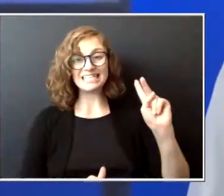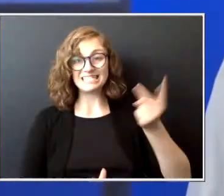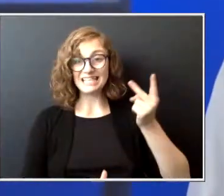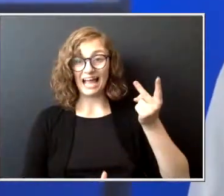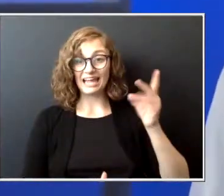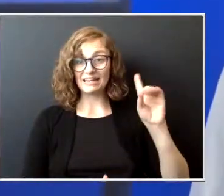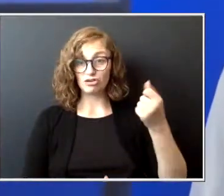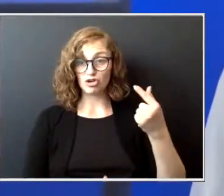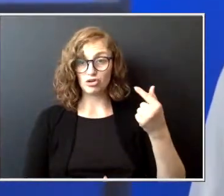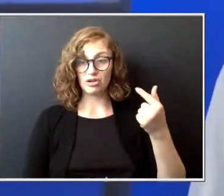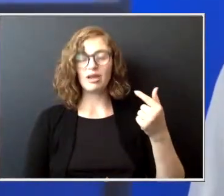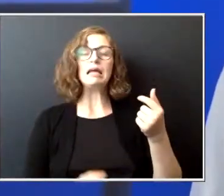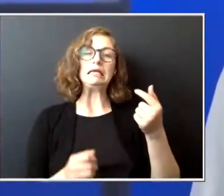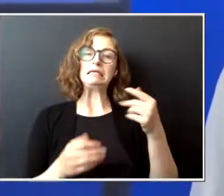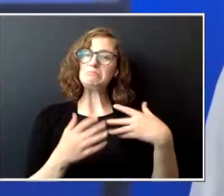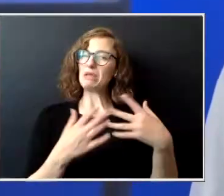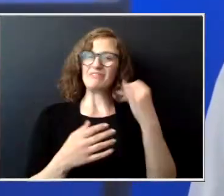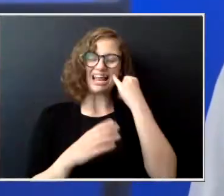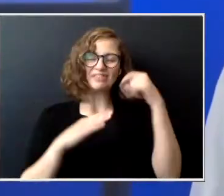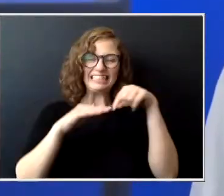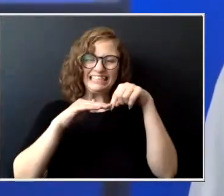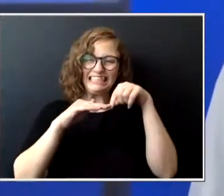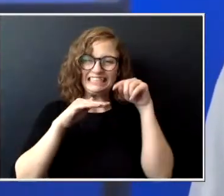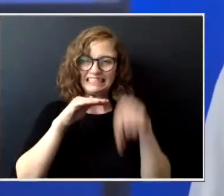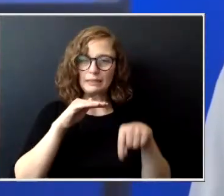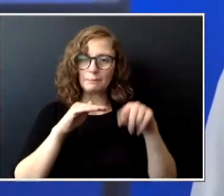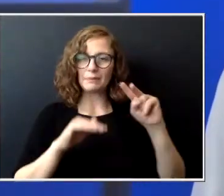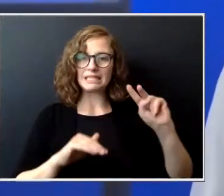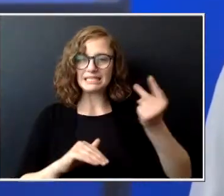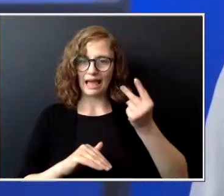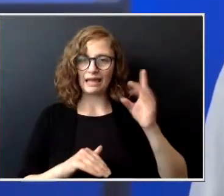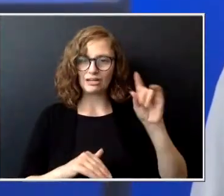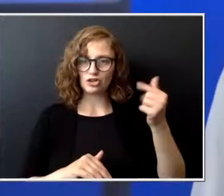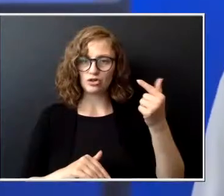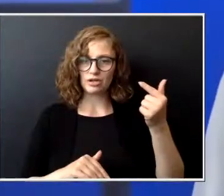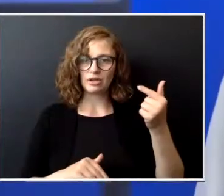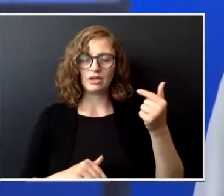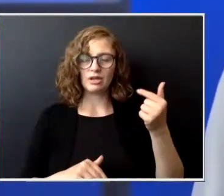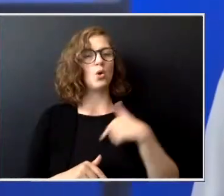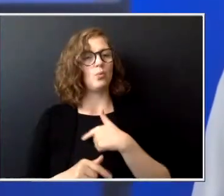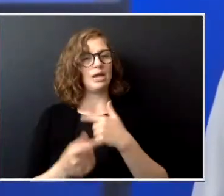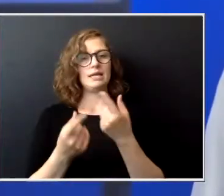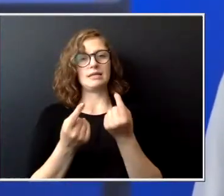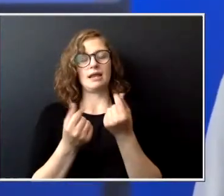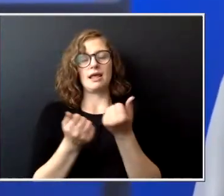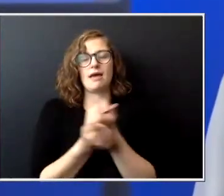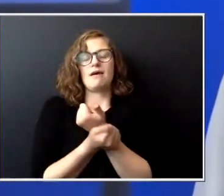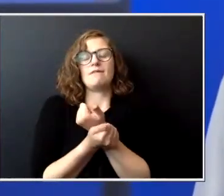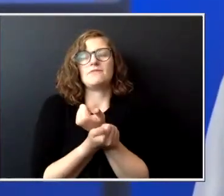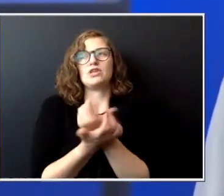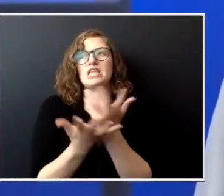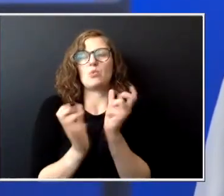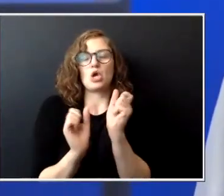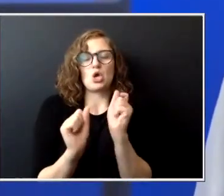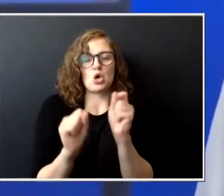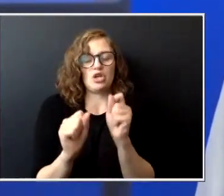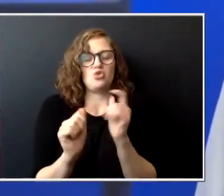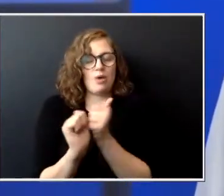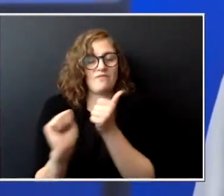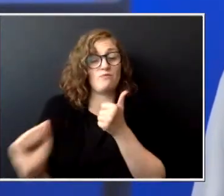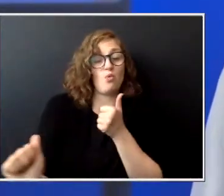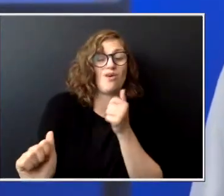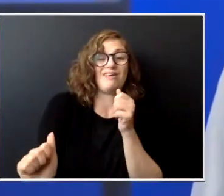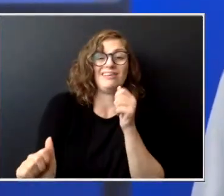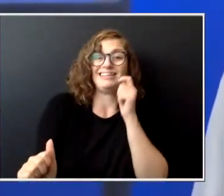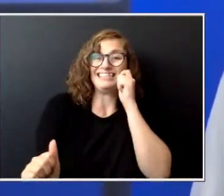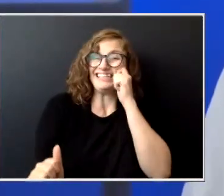burn. We made sure that we did everything to avoid skin grafting to a point that we did this kind